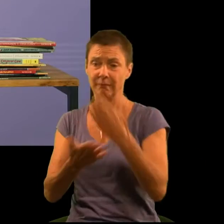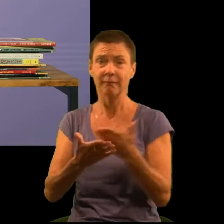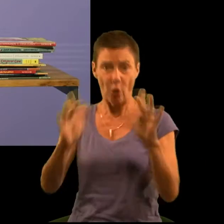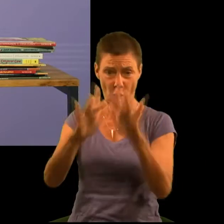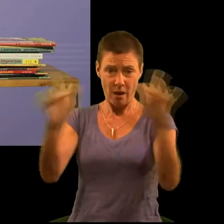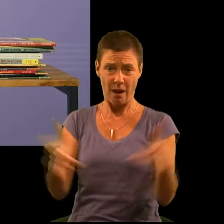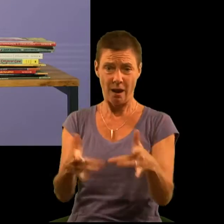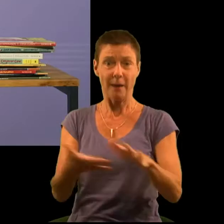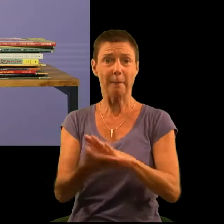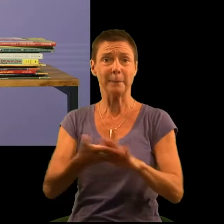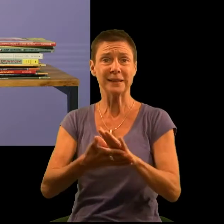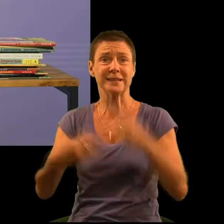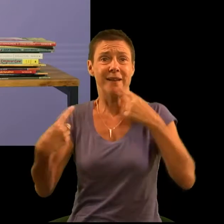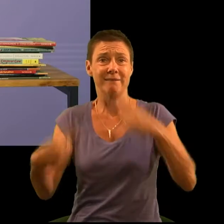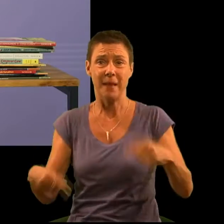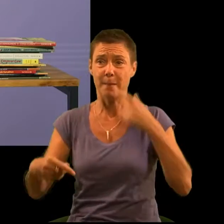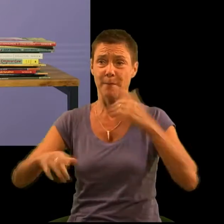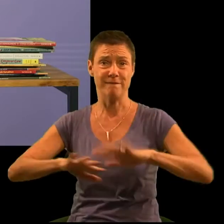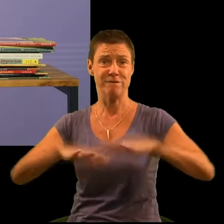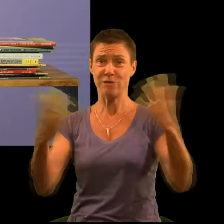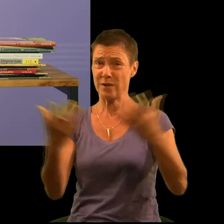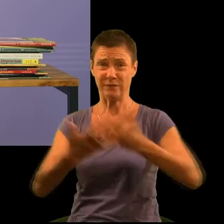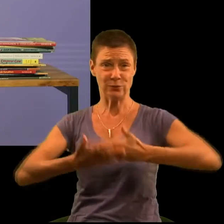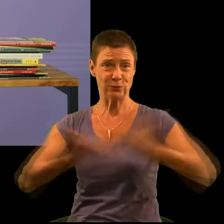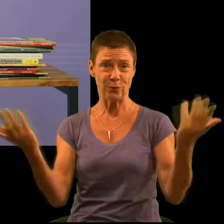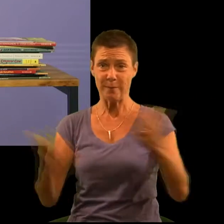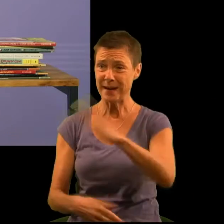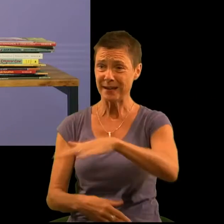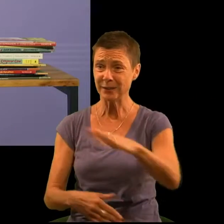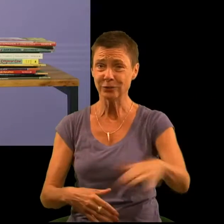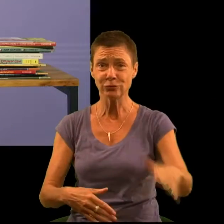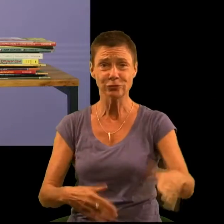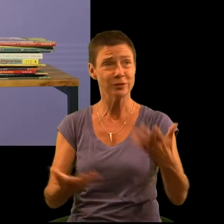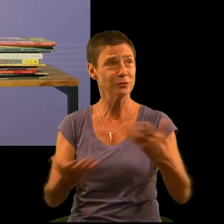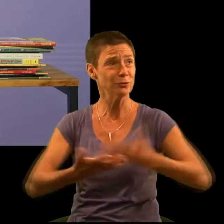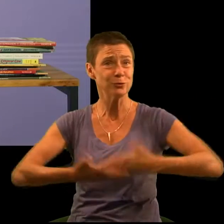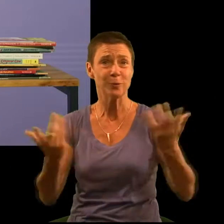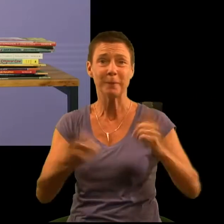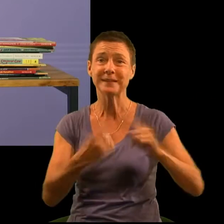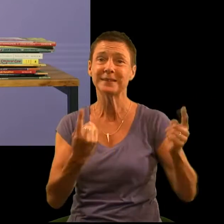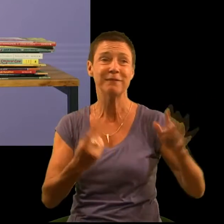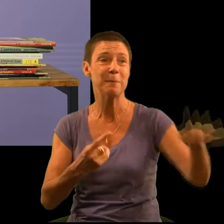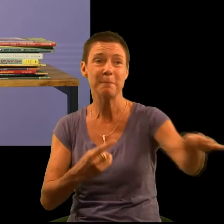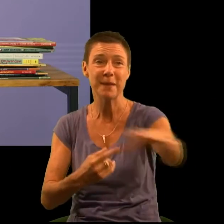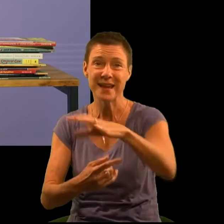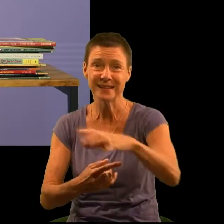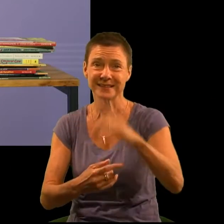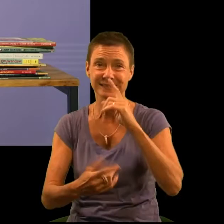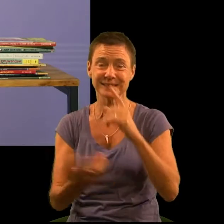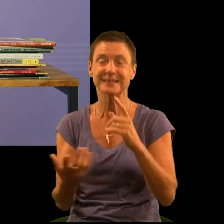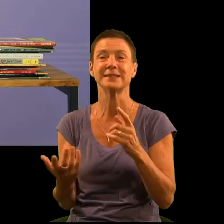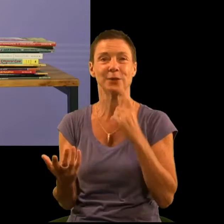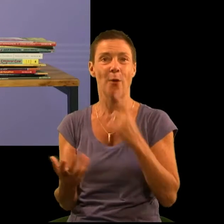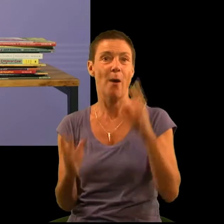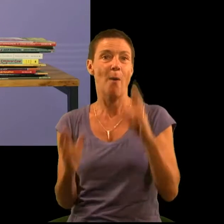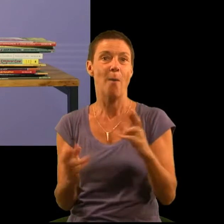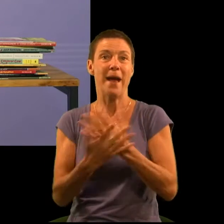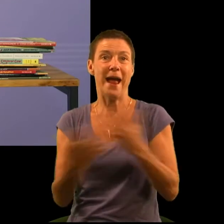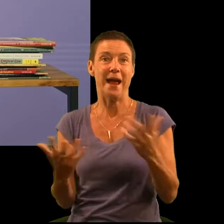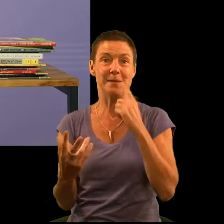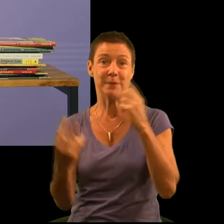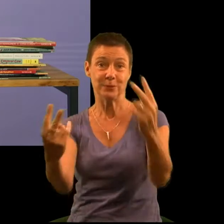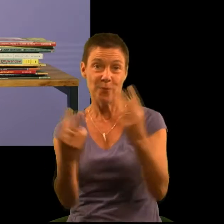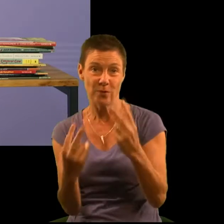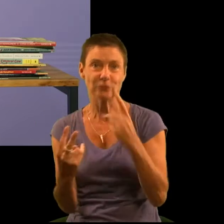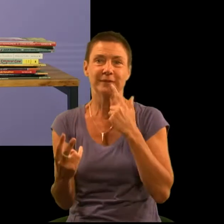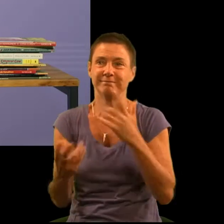is available and free to so many children in so many different places. So I hope that anyone watching has